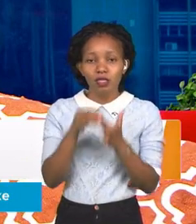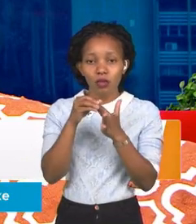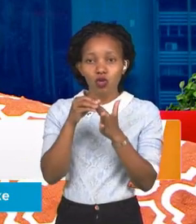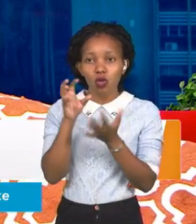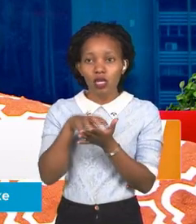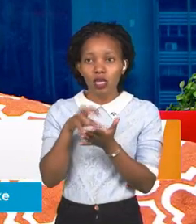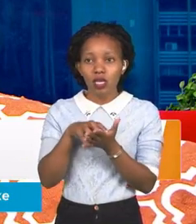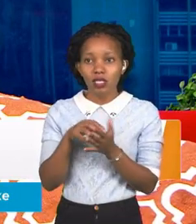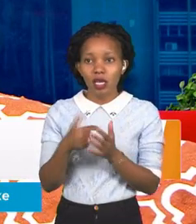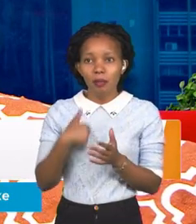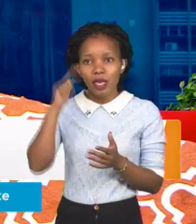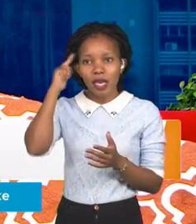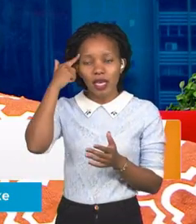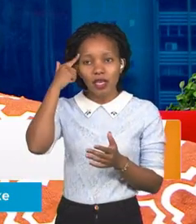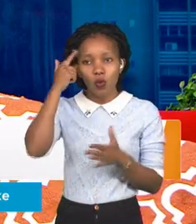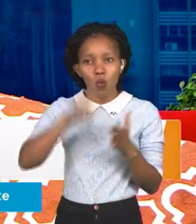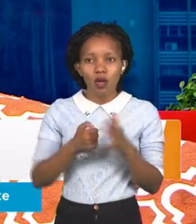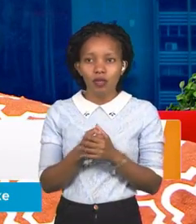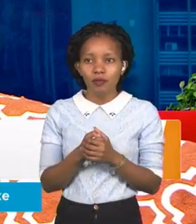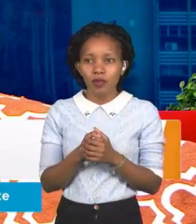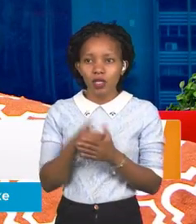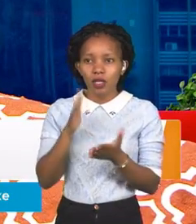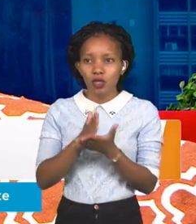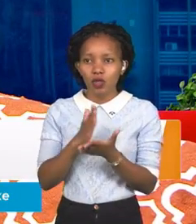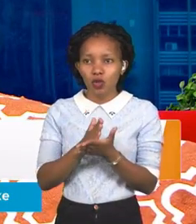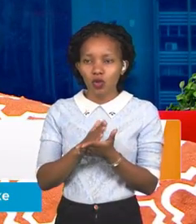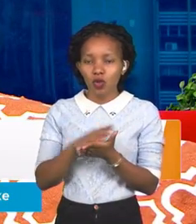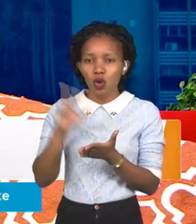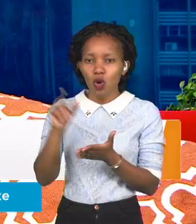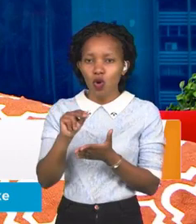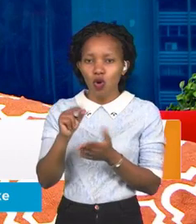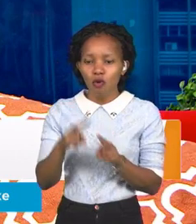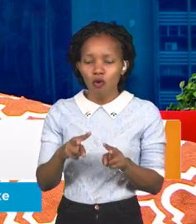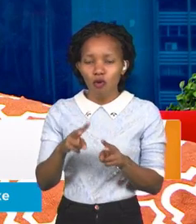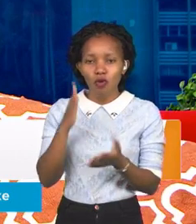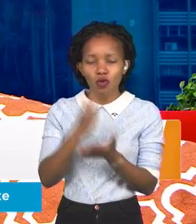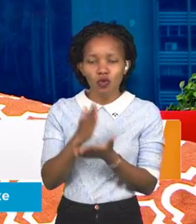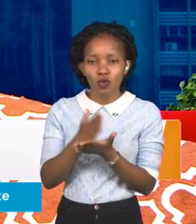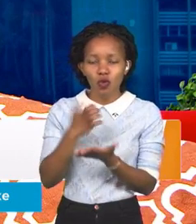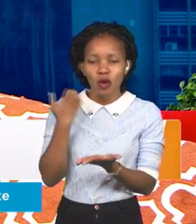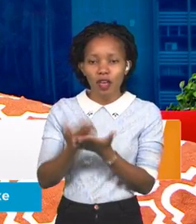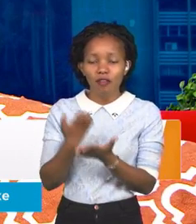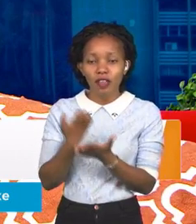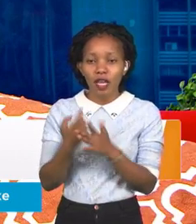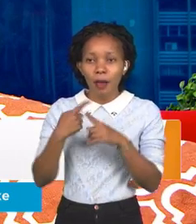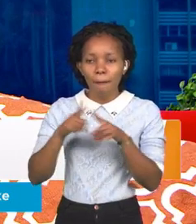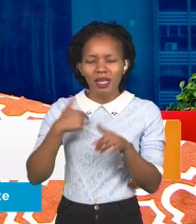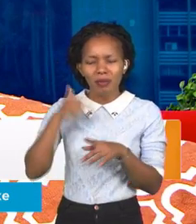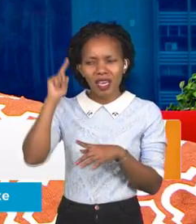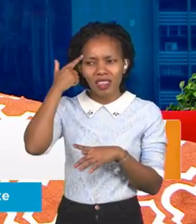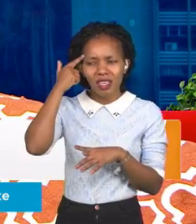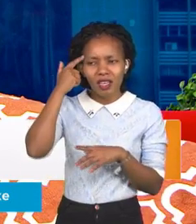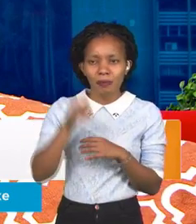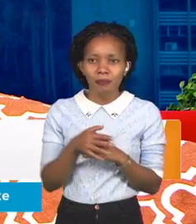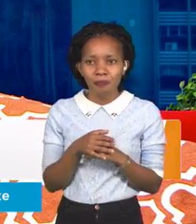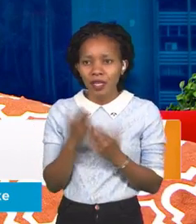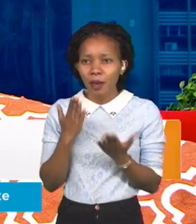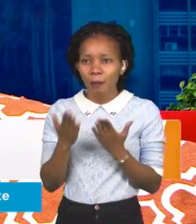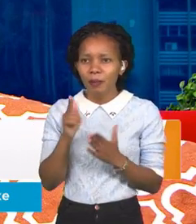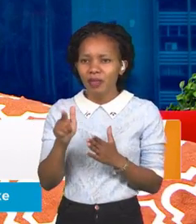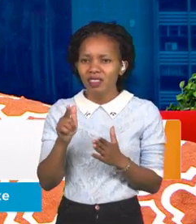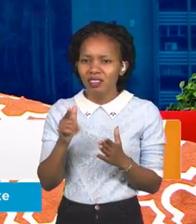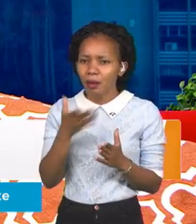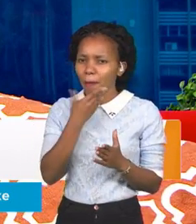I'm tempted to think, yeah. though I have no valid evidence to conclude so, but I'm tempted to think that he must have